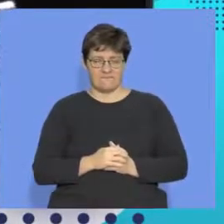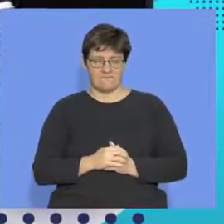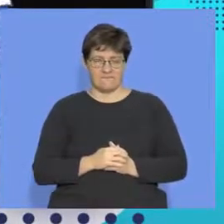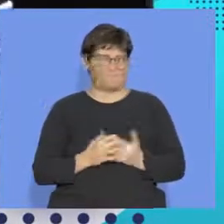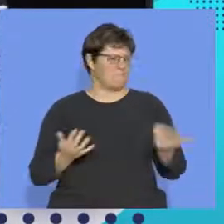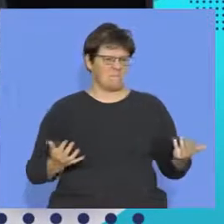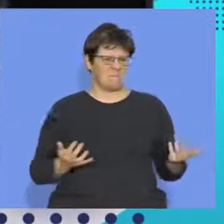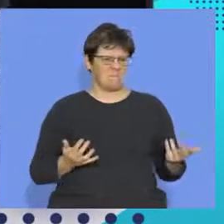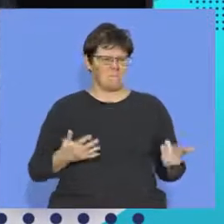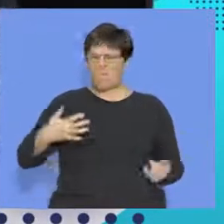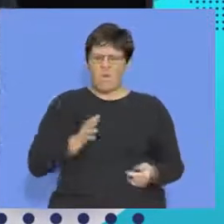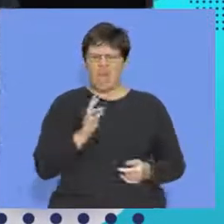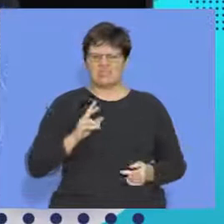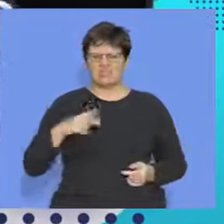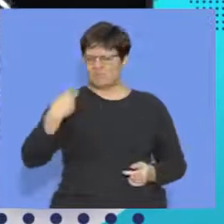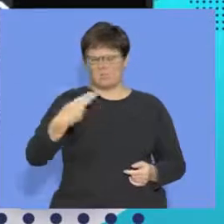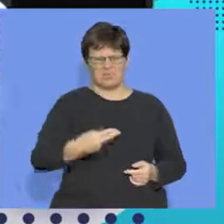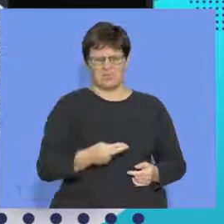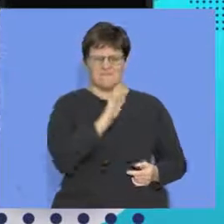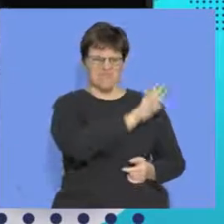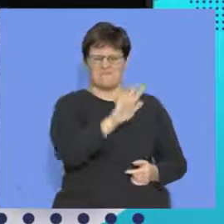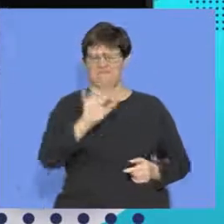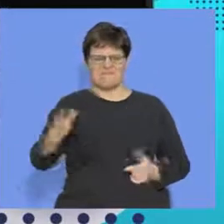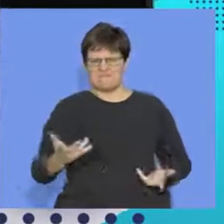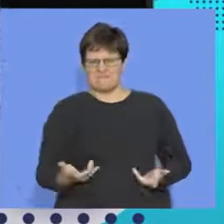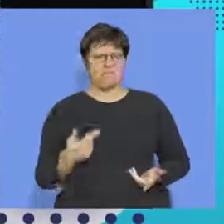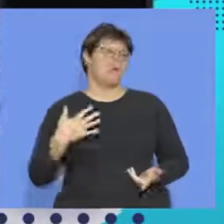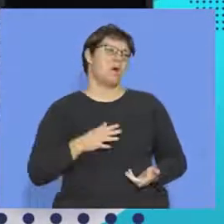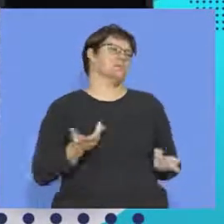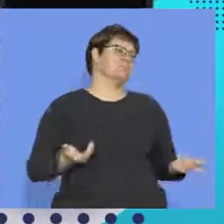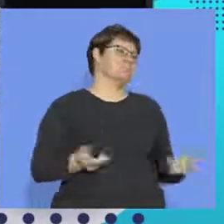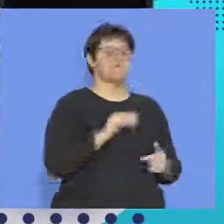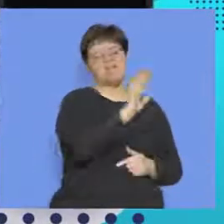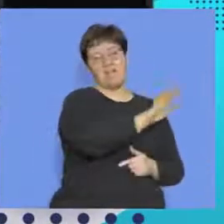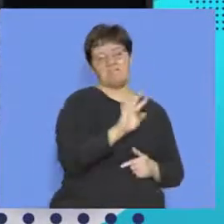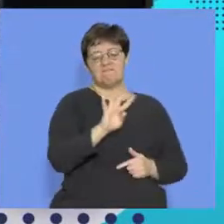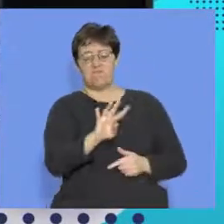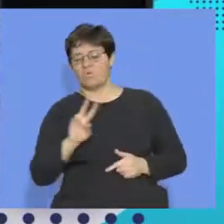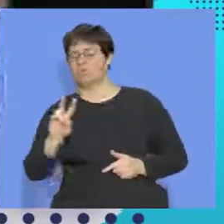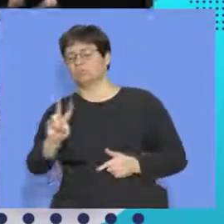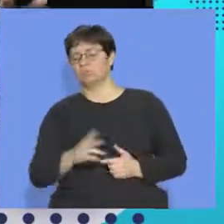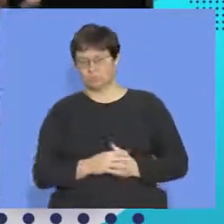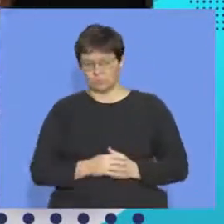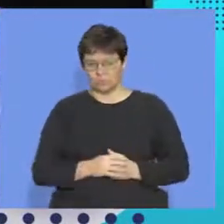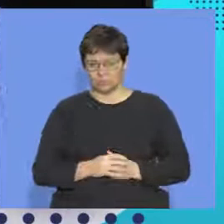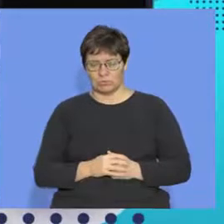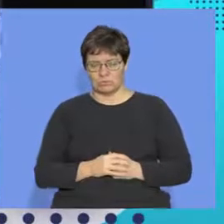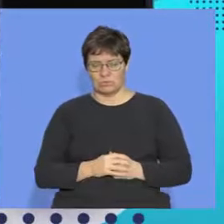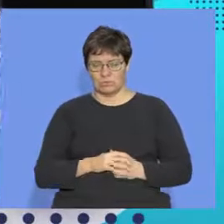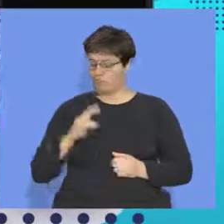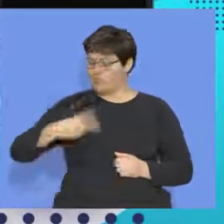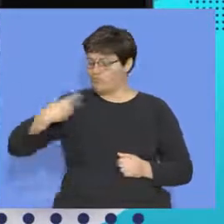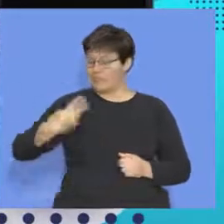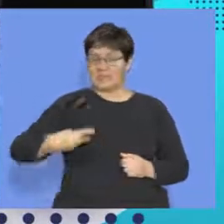But what if I don't want to repeat digits? I cannot use 555. I can use, for example, 542. I've